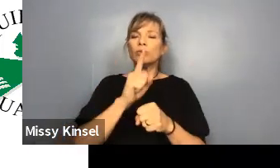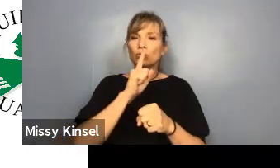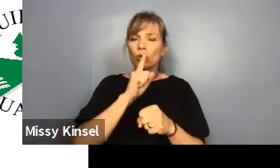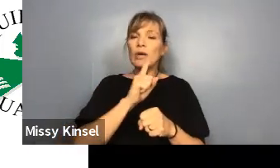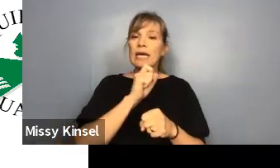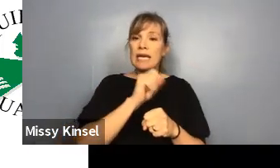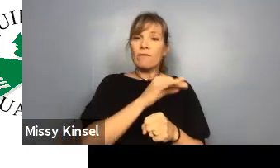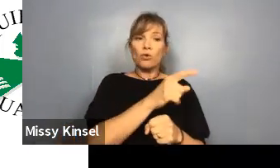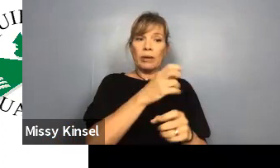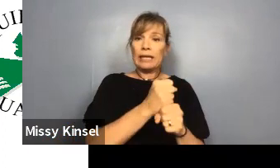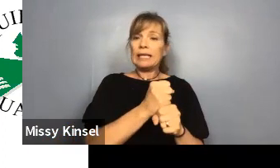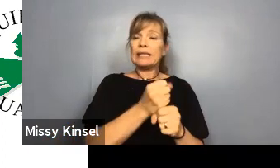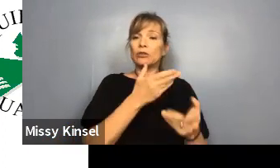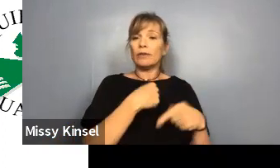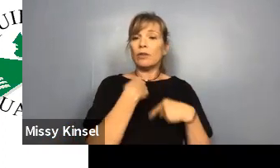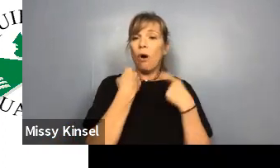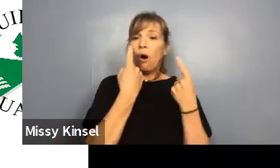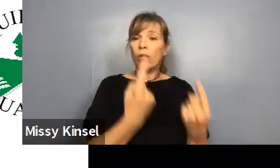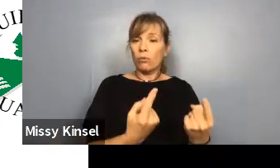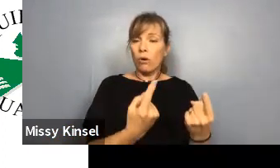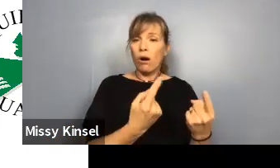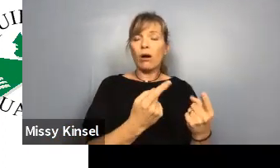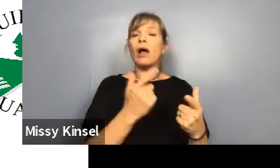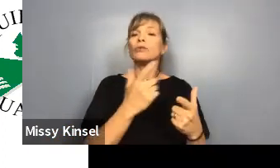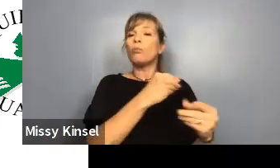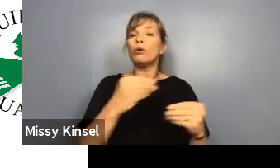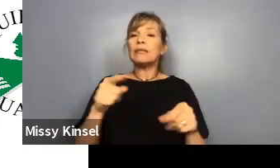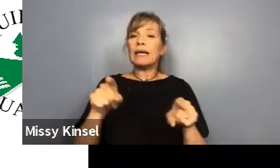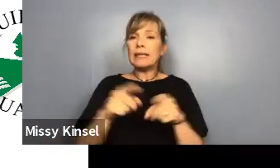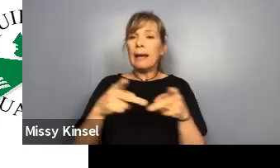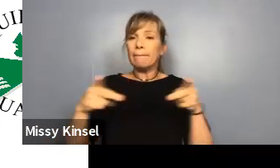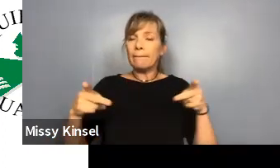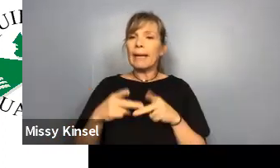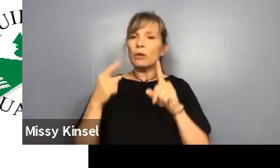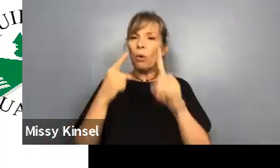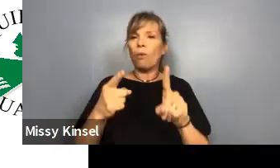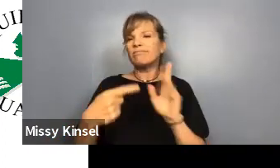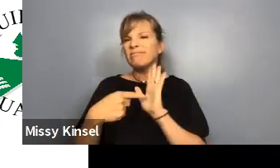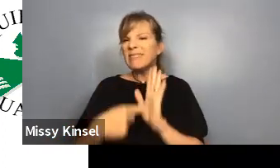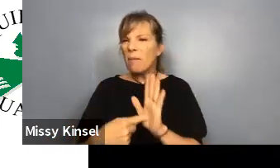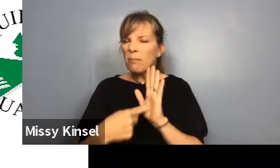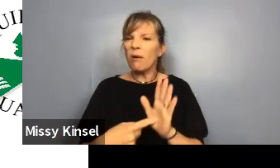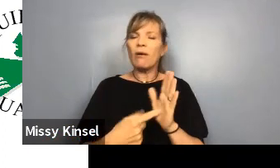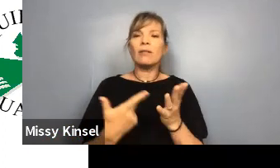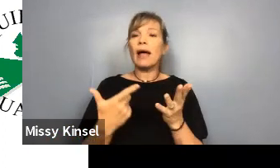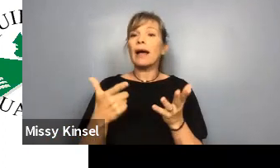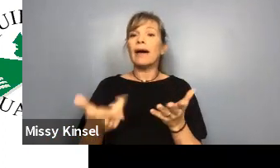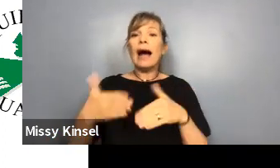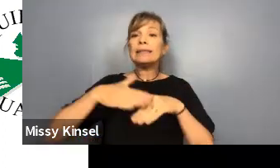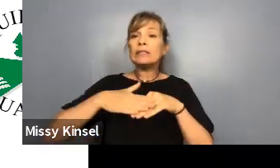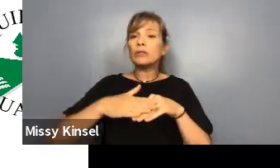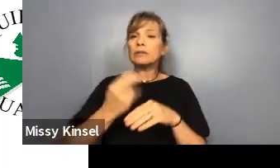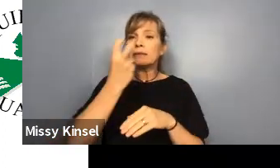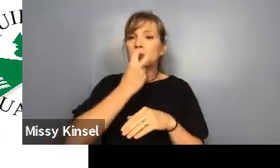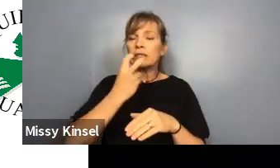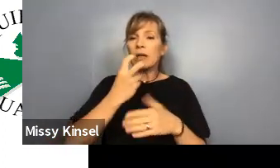been receiving FAPE. So an example, as I said, would be additional speech therapy to make up